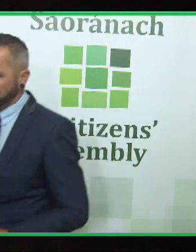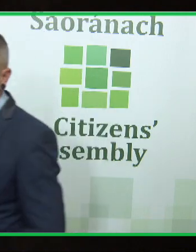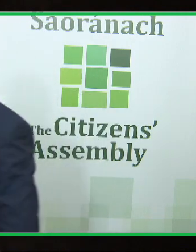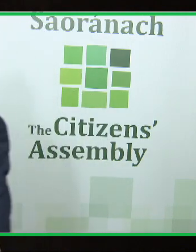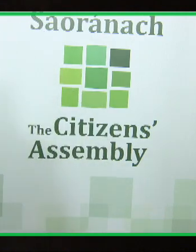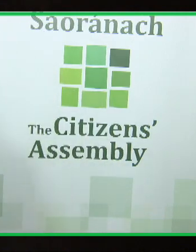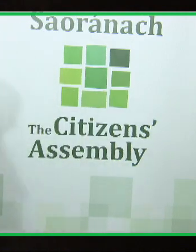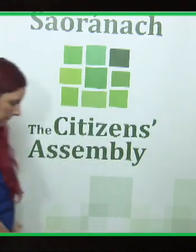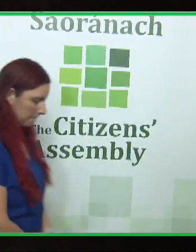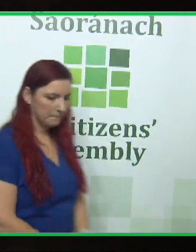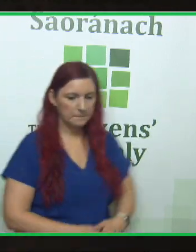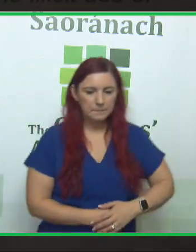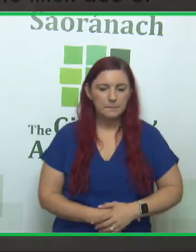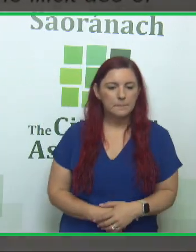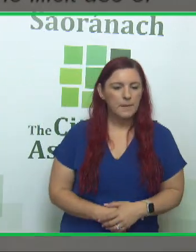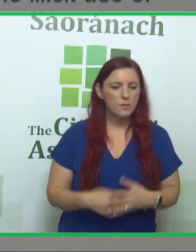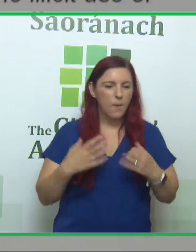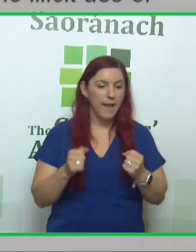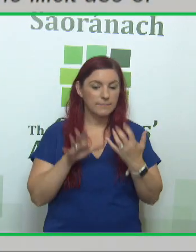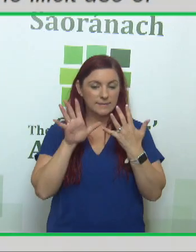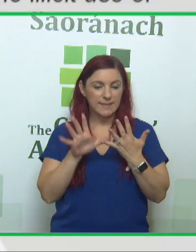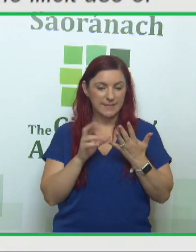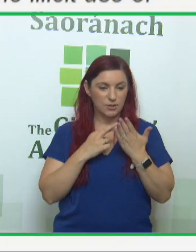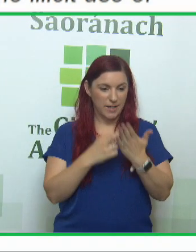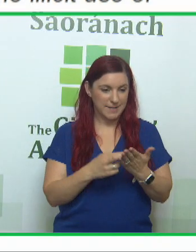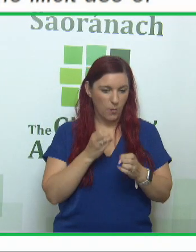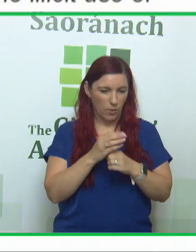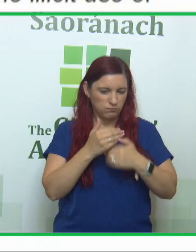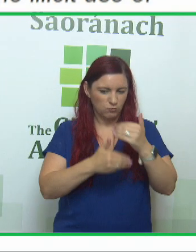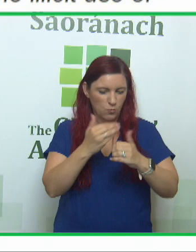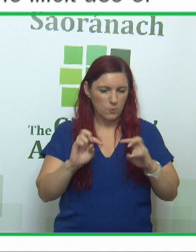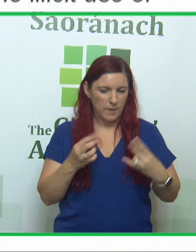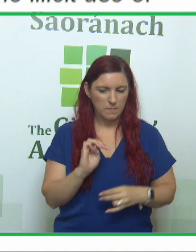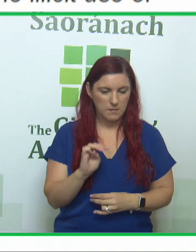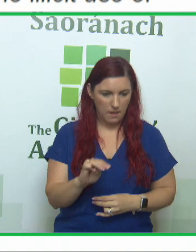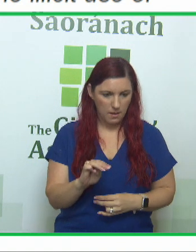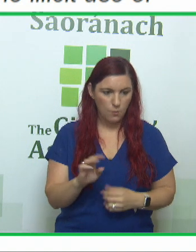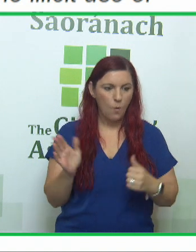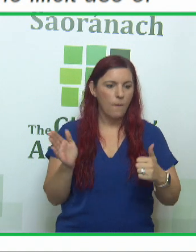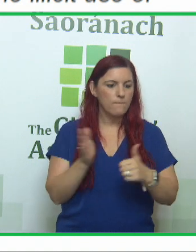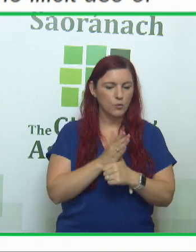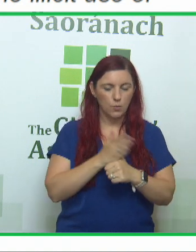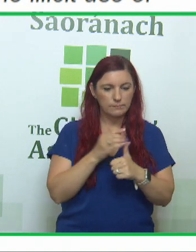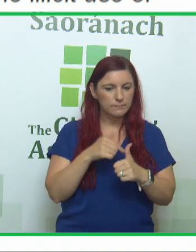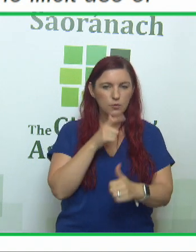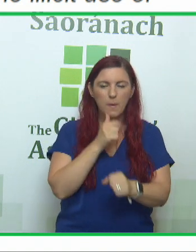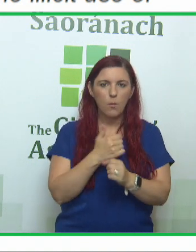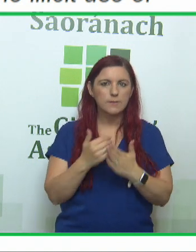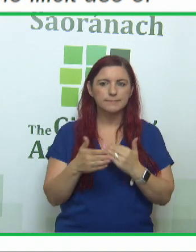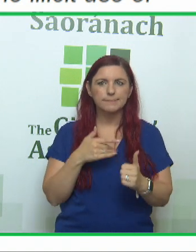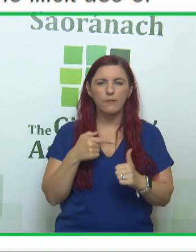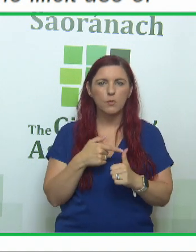I have around 10 suggestions, and I'll run through those as quick as I can. So my first suggestion